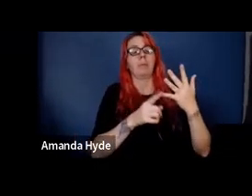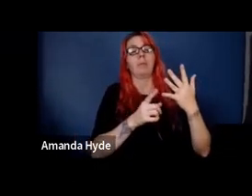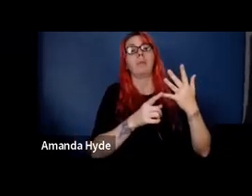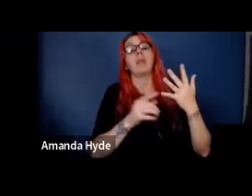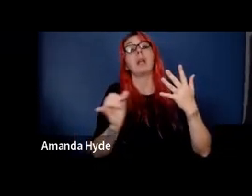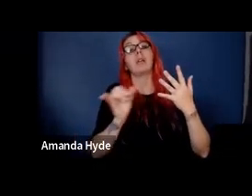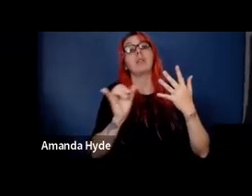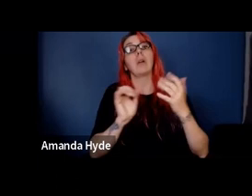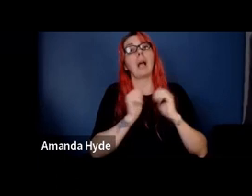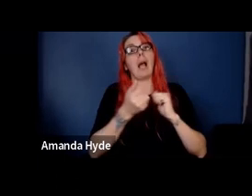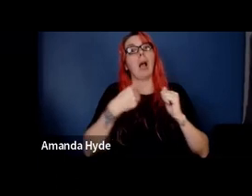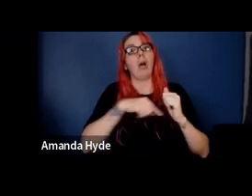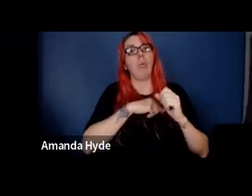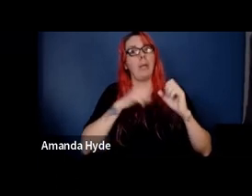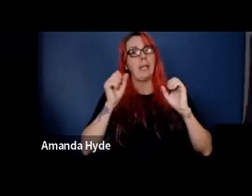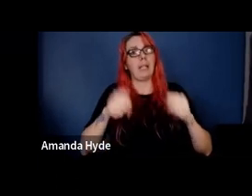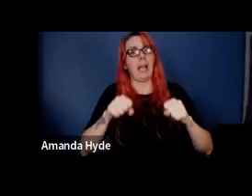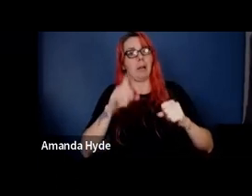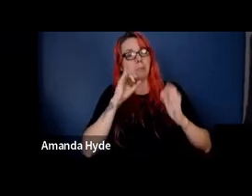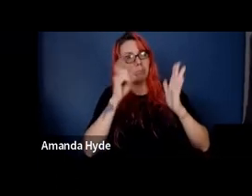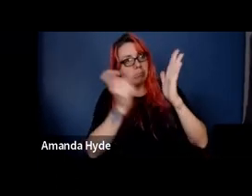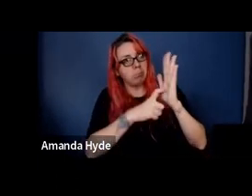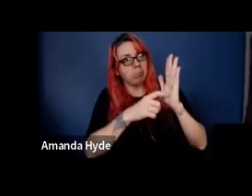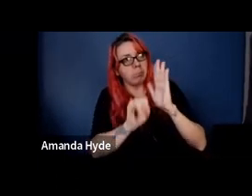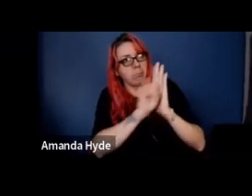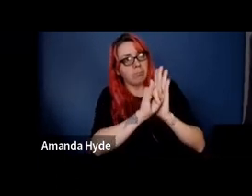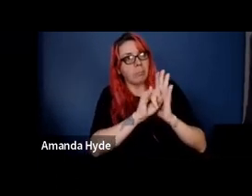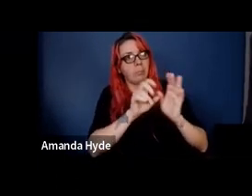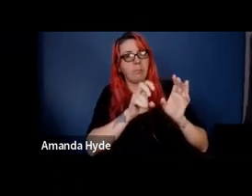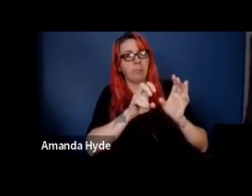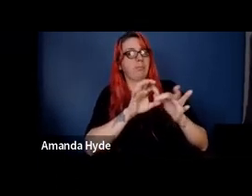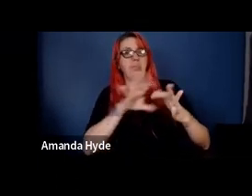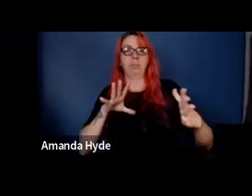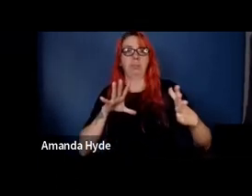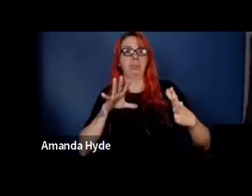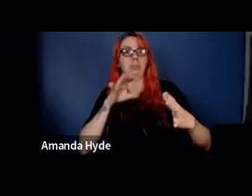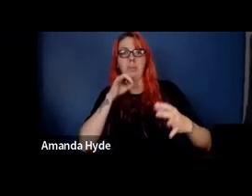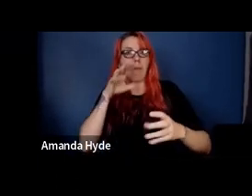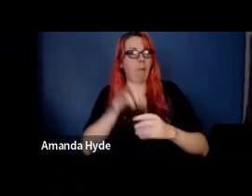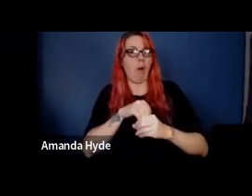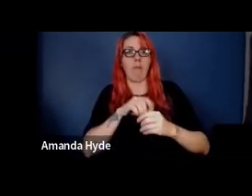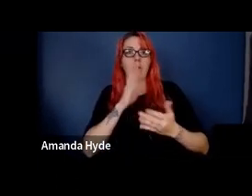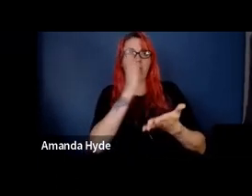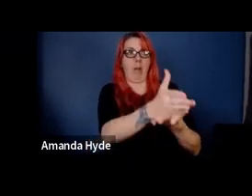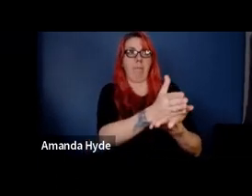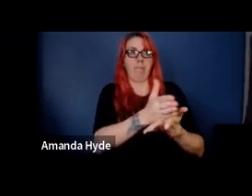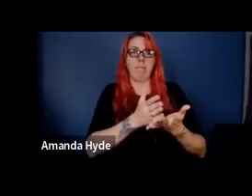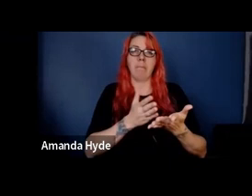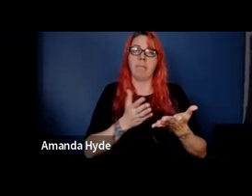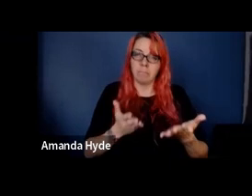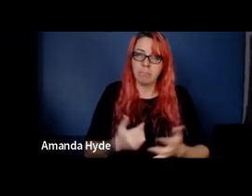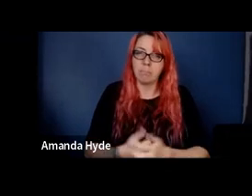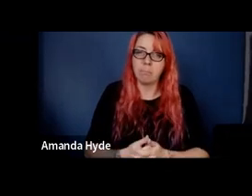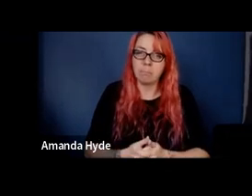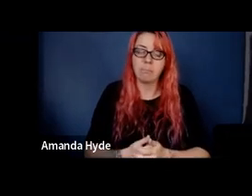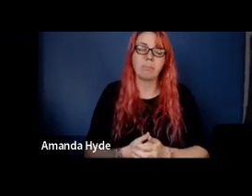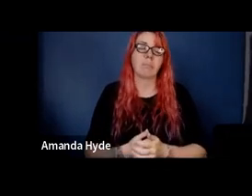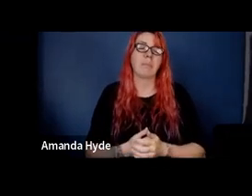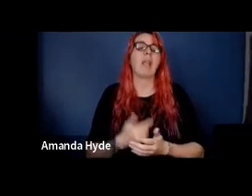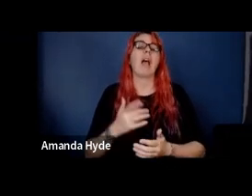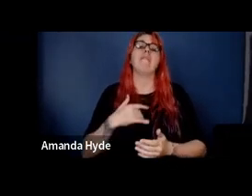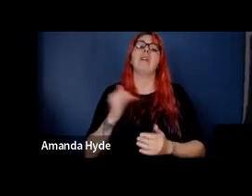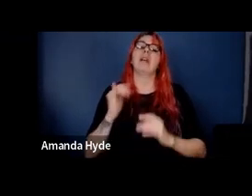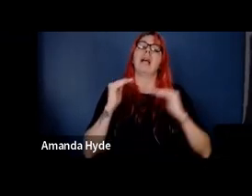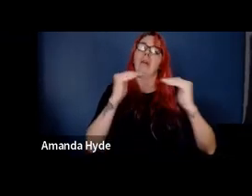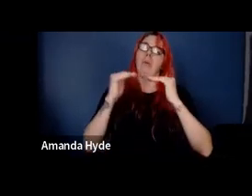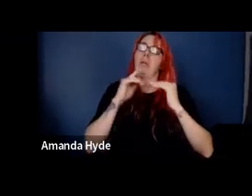sessions is about how it invites and supports you know, membership participation. And there's a really good concept by many organizations